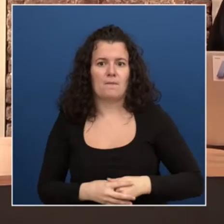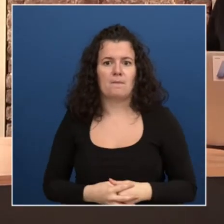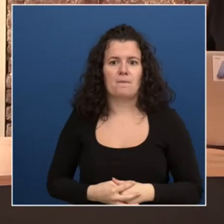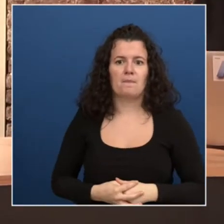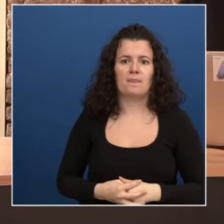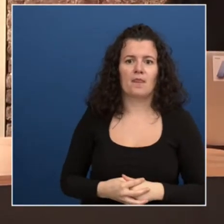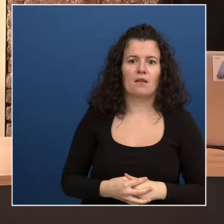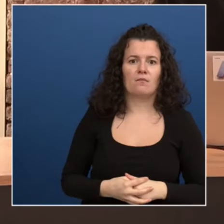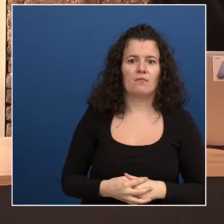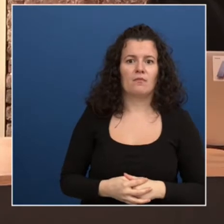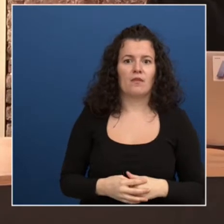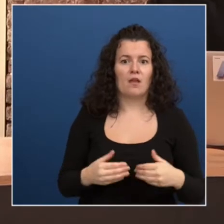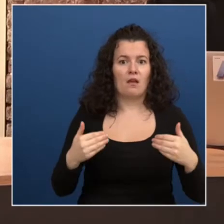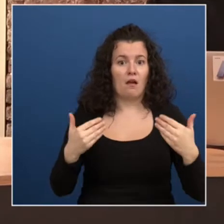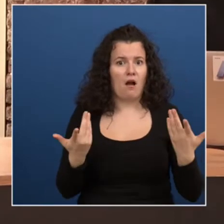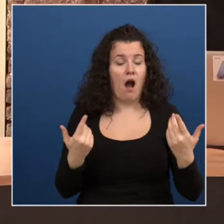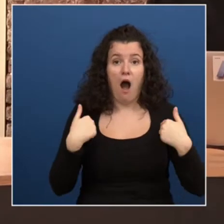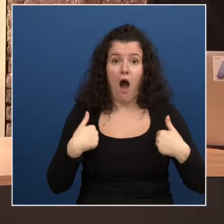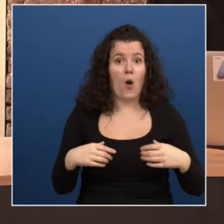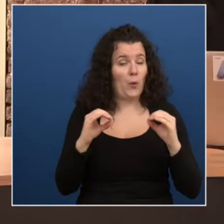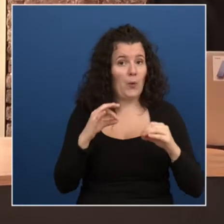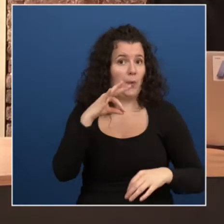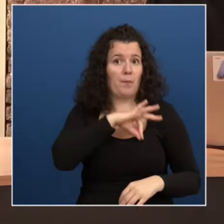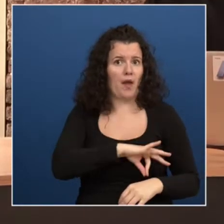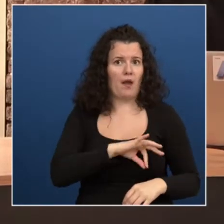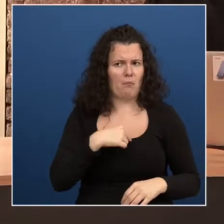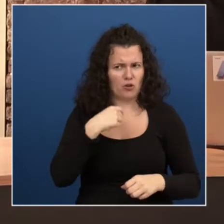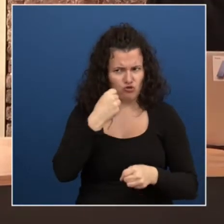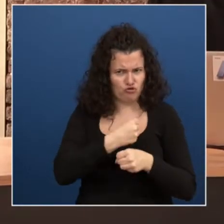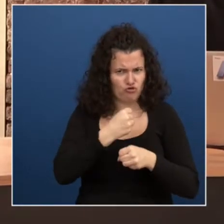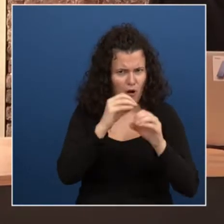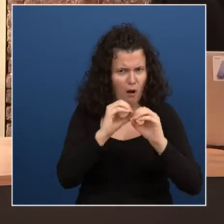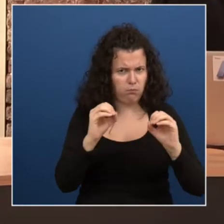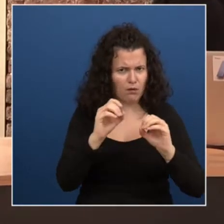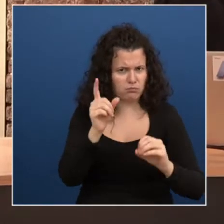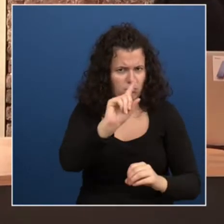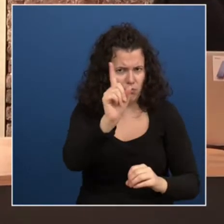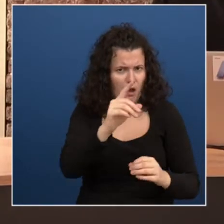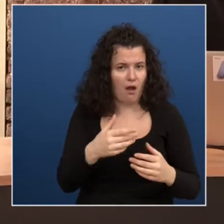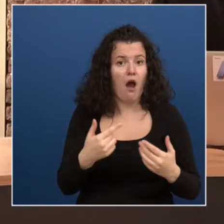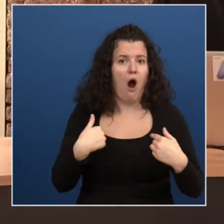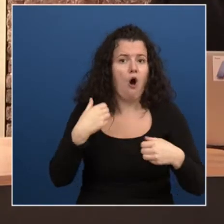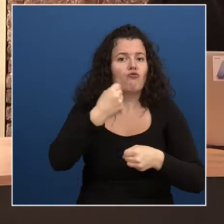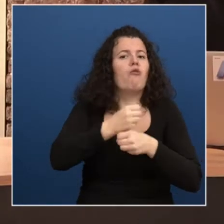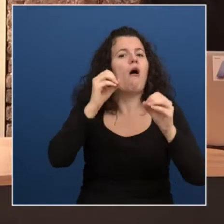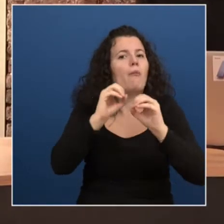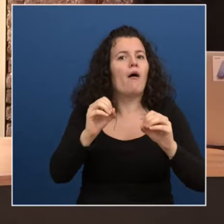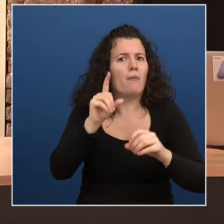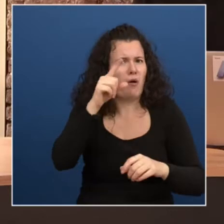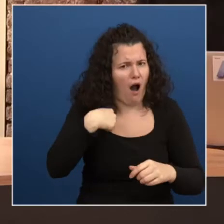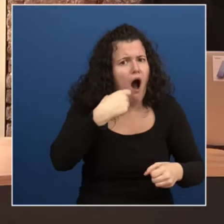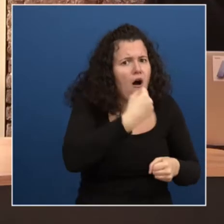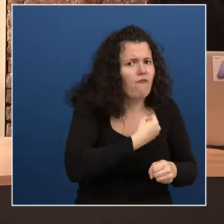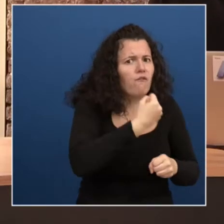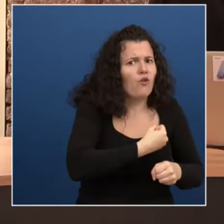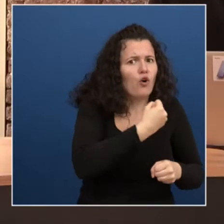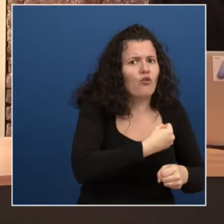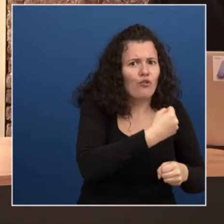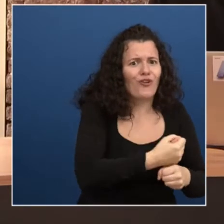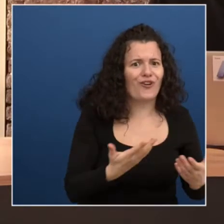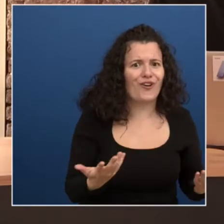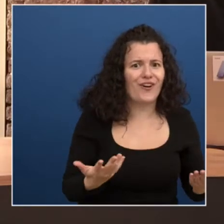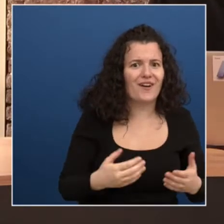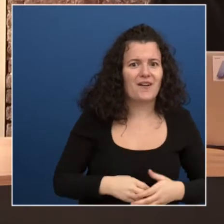identify myself as jobless. So I am not jobless. I can say that I work more than I worked in the fabric for people with